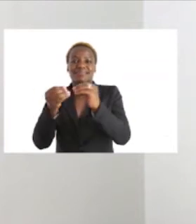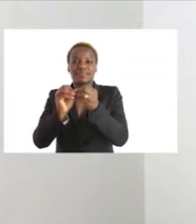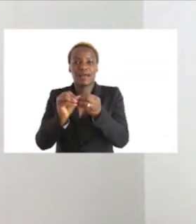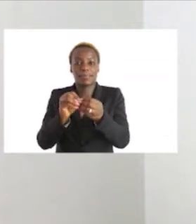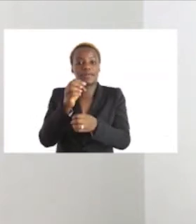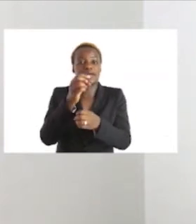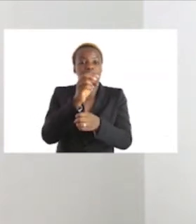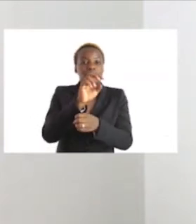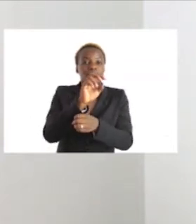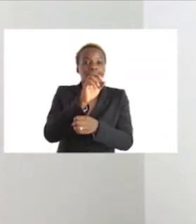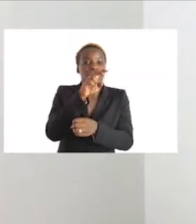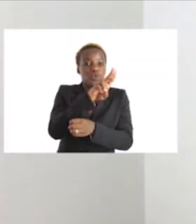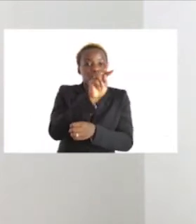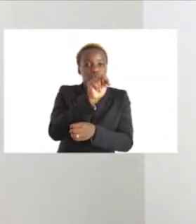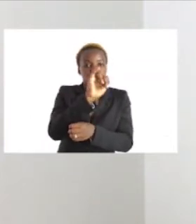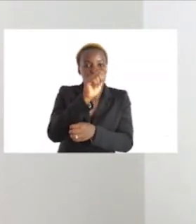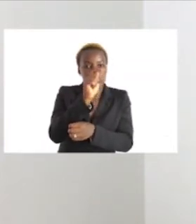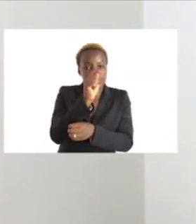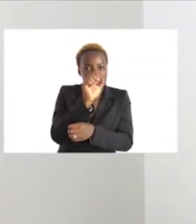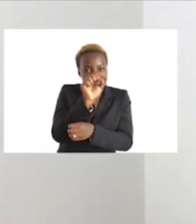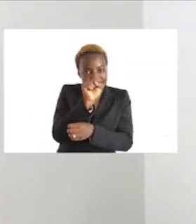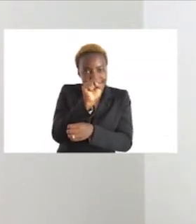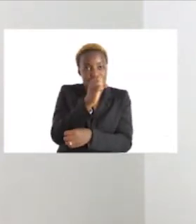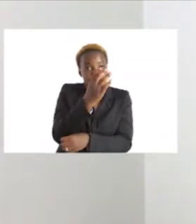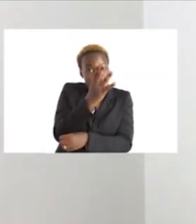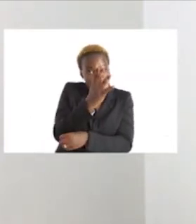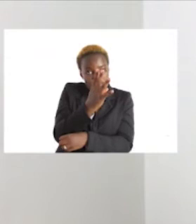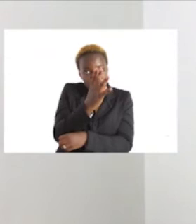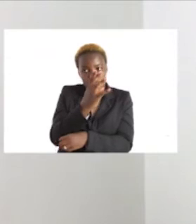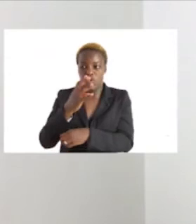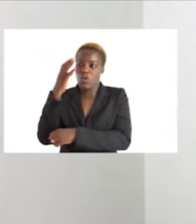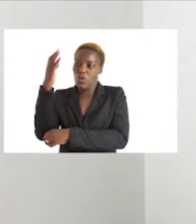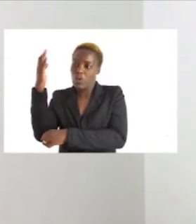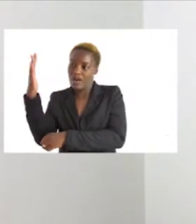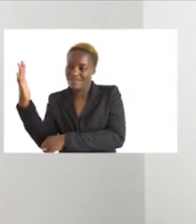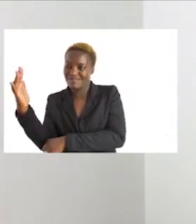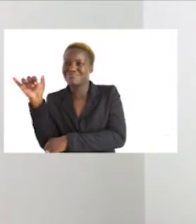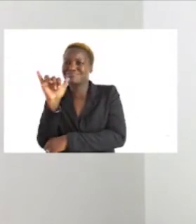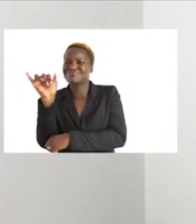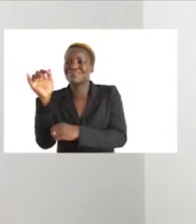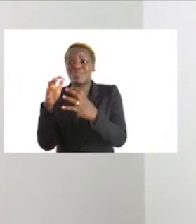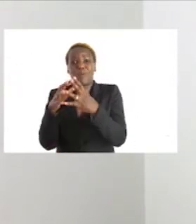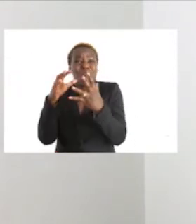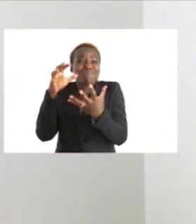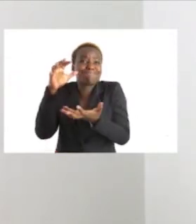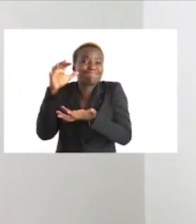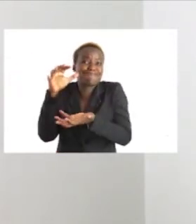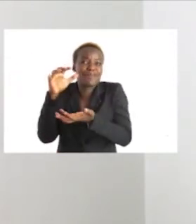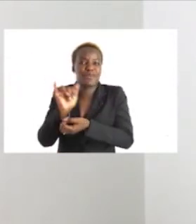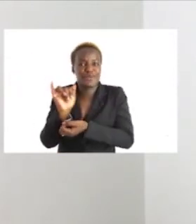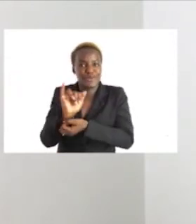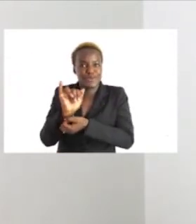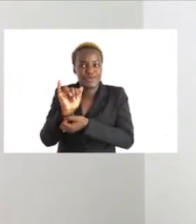these two. Now, between 4 and a 5, which one do you think is bigger? 5. The one with the 5. So, which